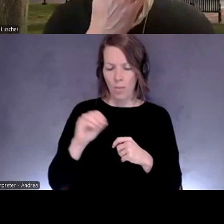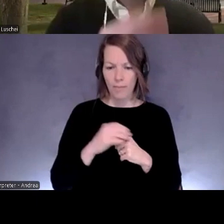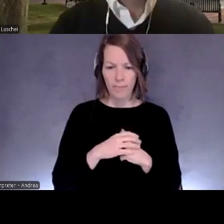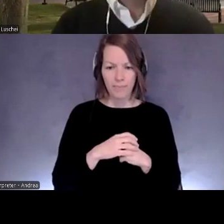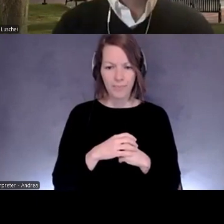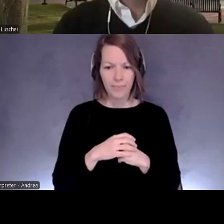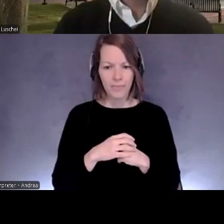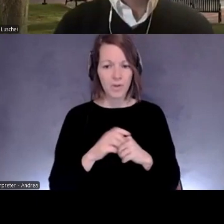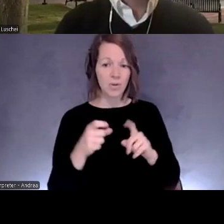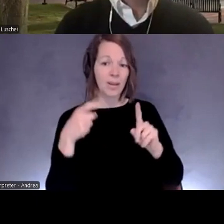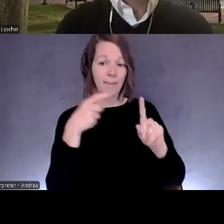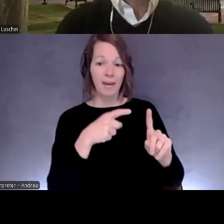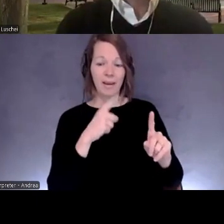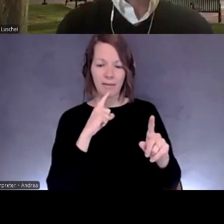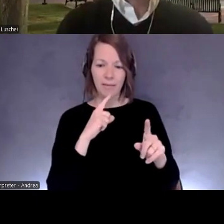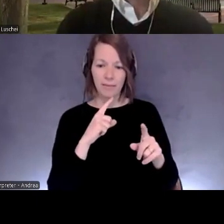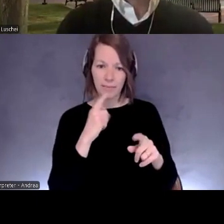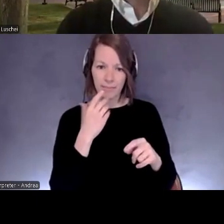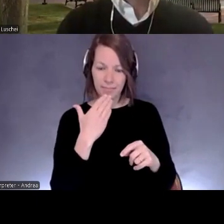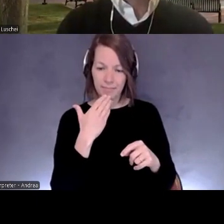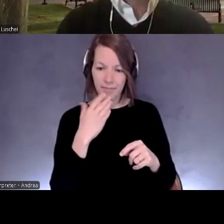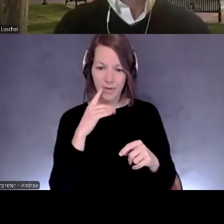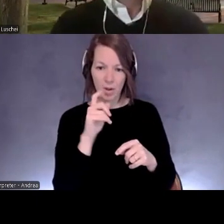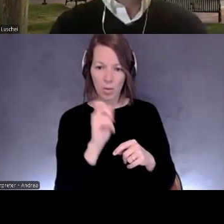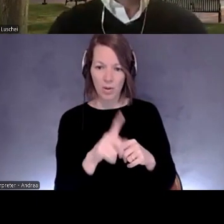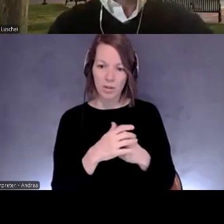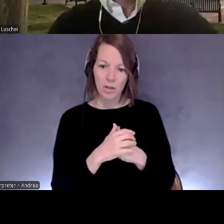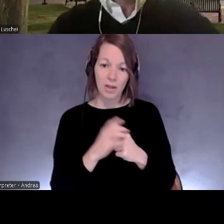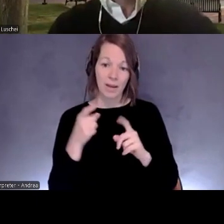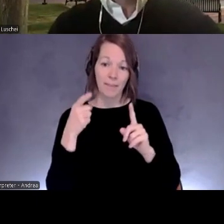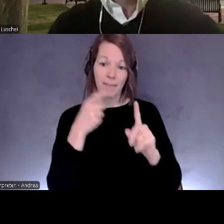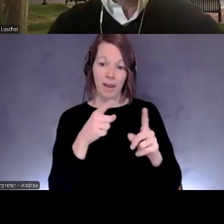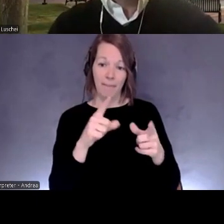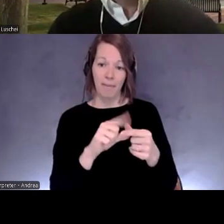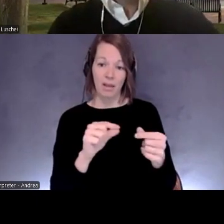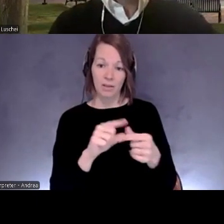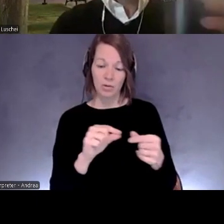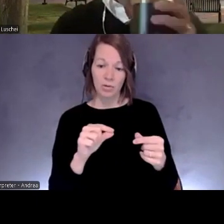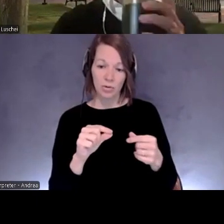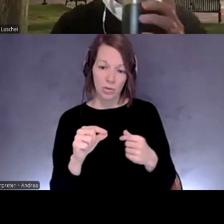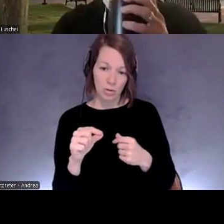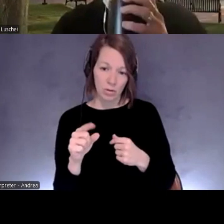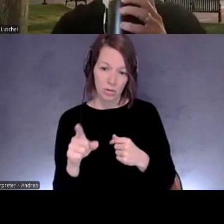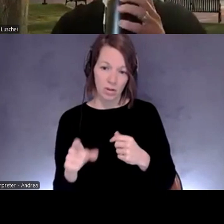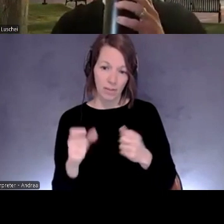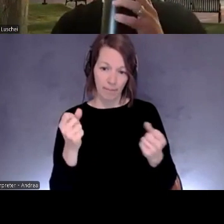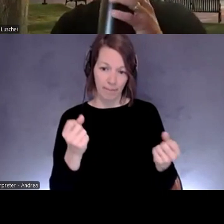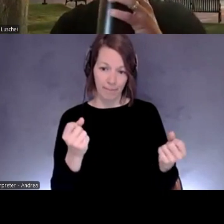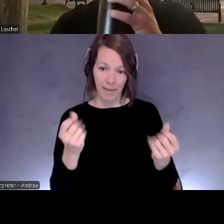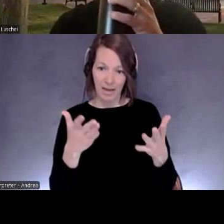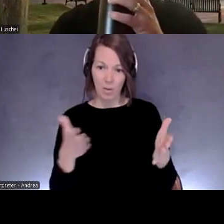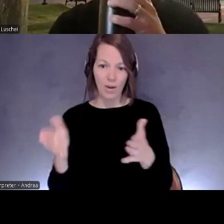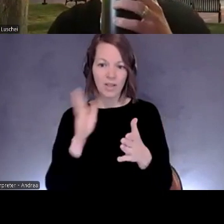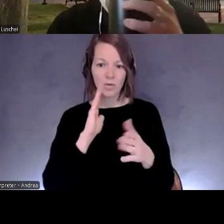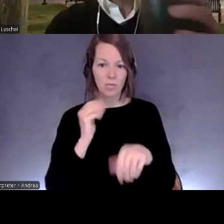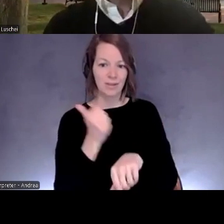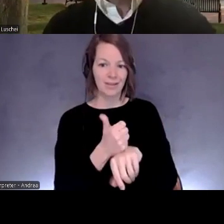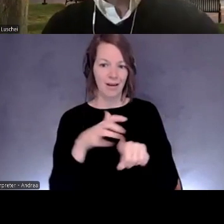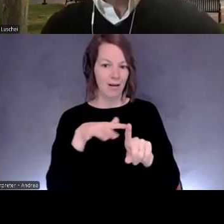So the main message, thank you, Otako, thank you for the question. The main message is that there are many ways to